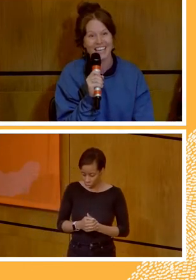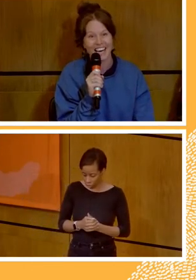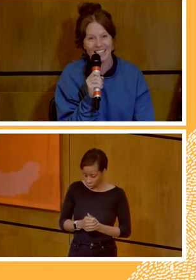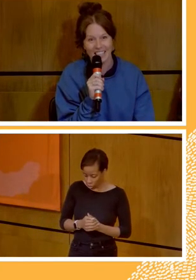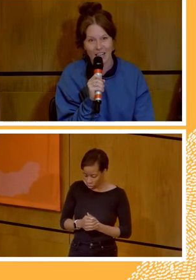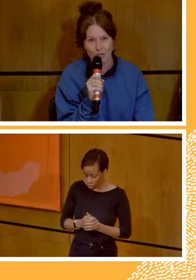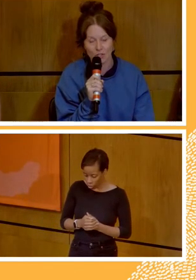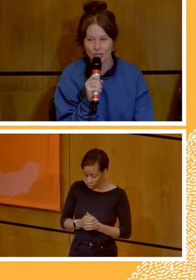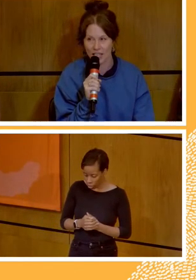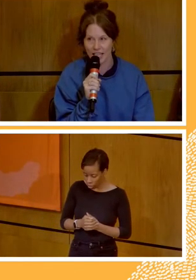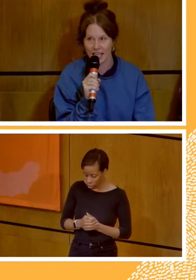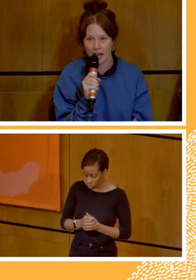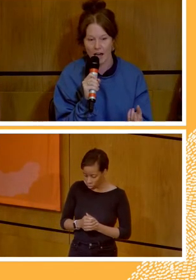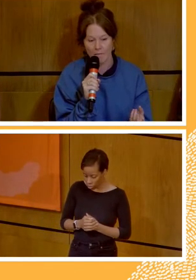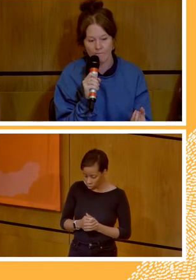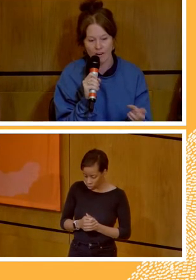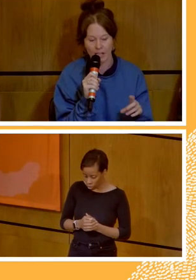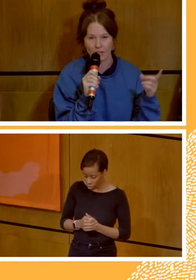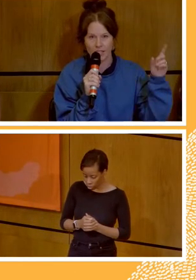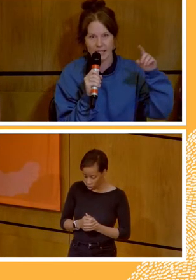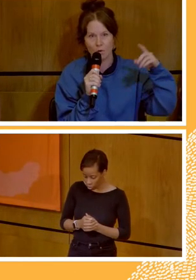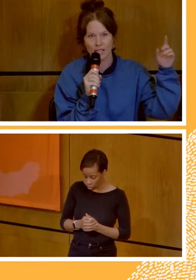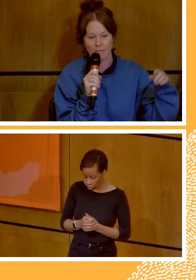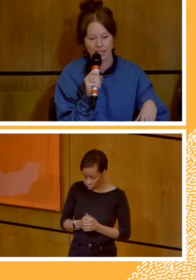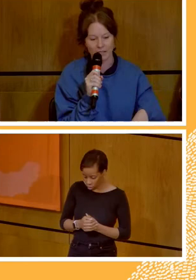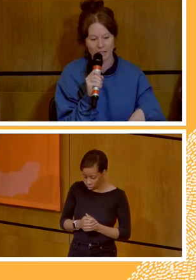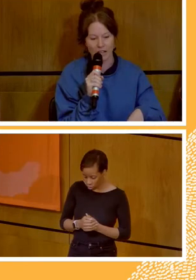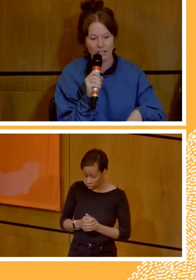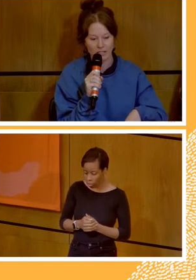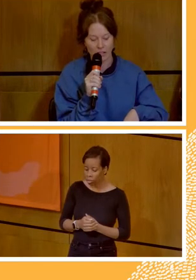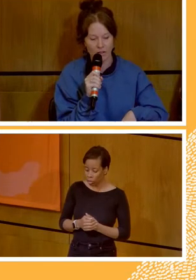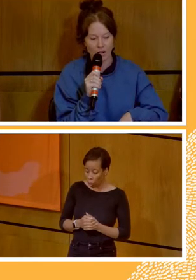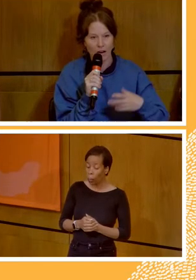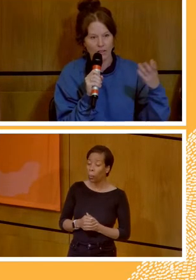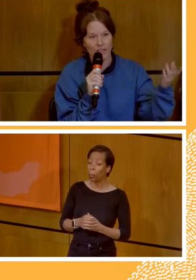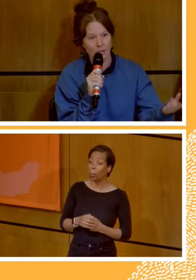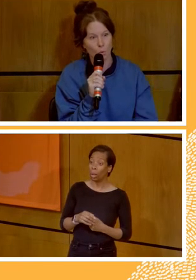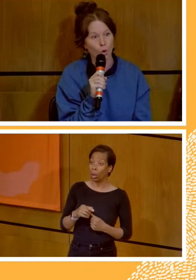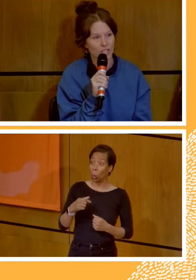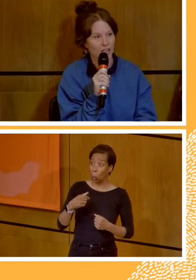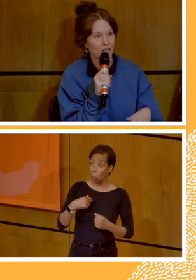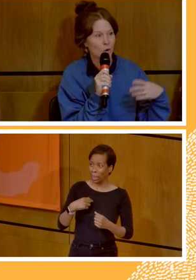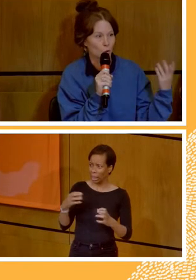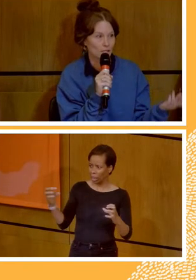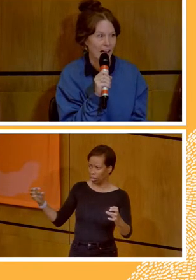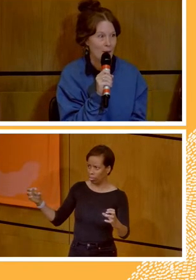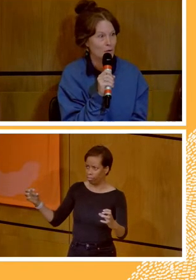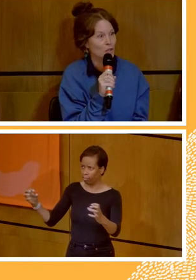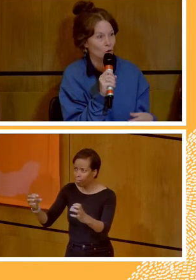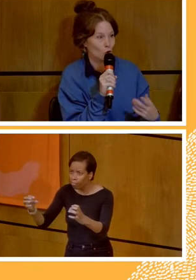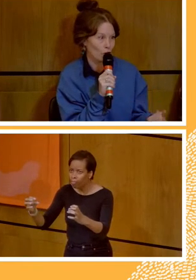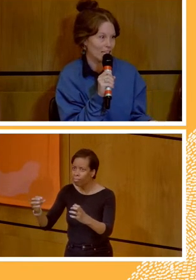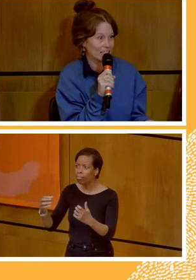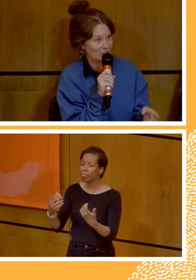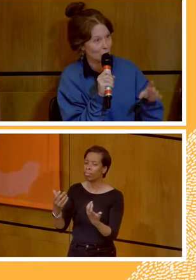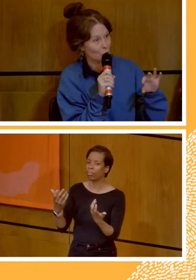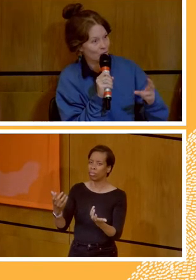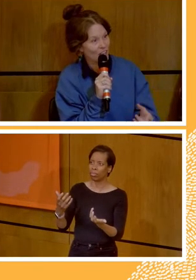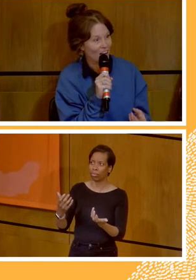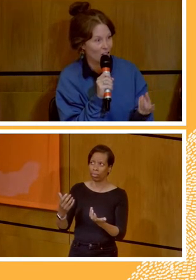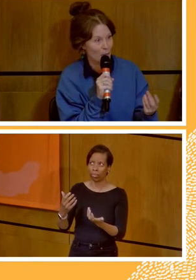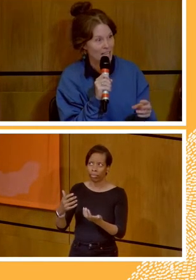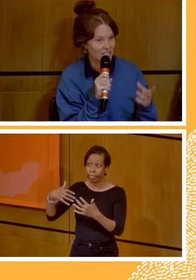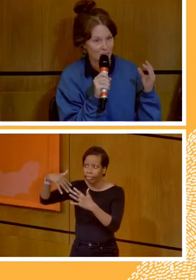object, and it allows you to hear very closely what's happening inside. So either that's water or sap or creaks